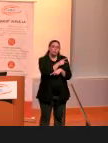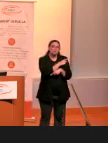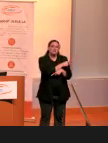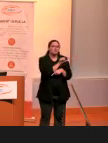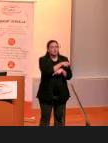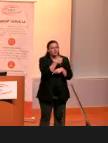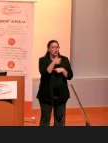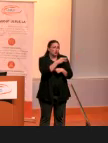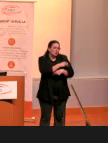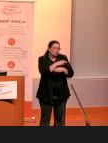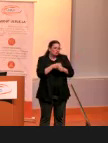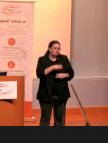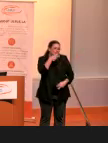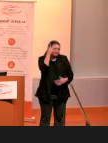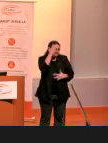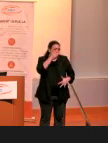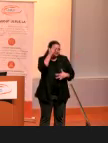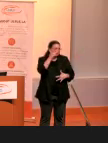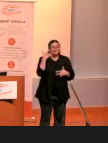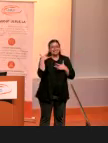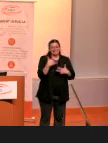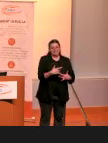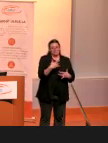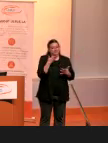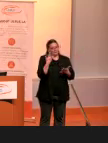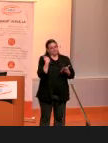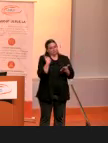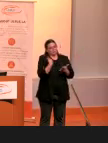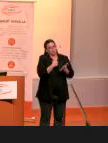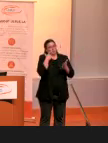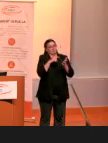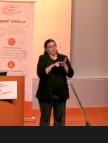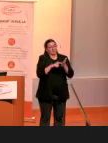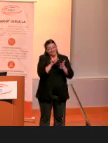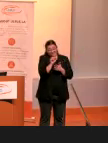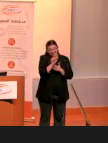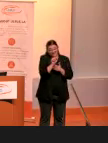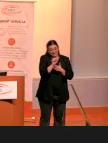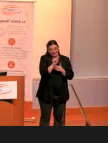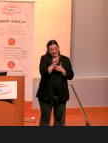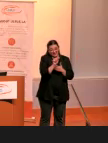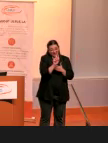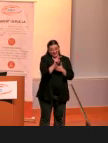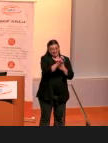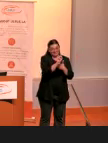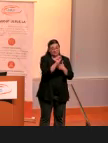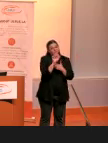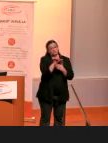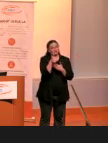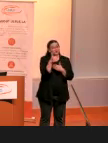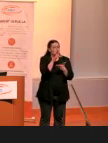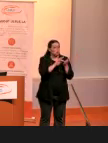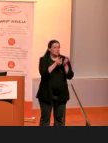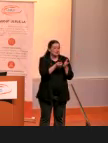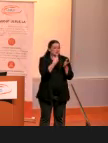diseases, have an accumulating body of evidence that being on a statin and lowering cholesterol levels can be really